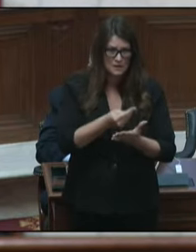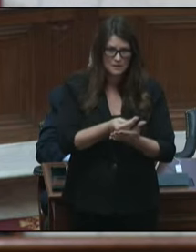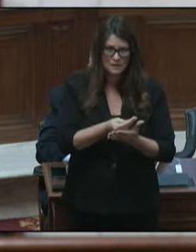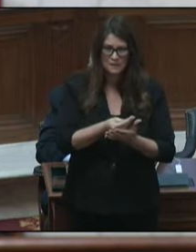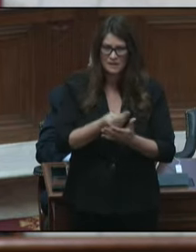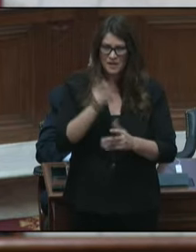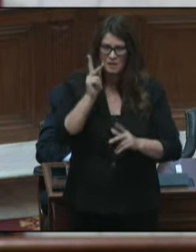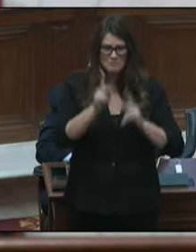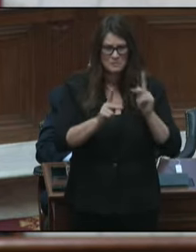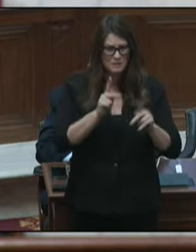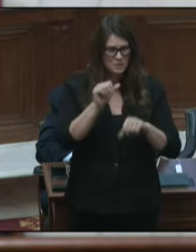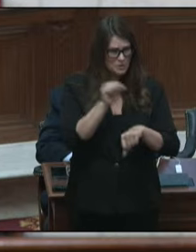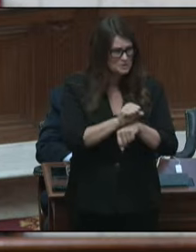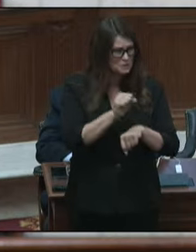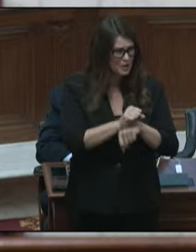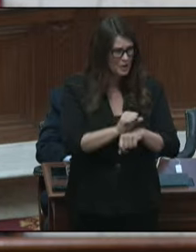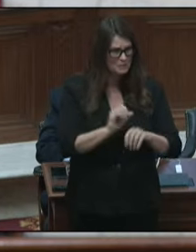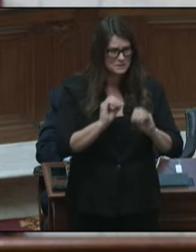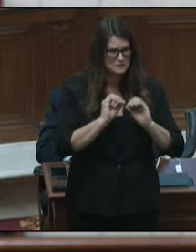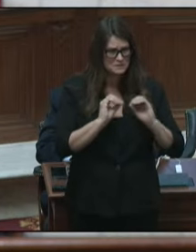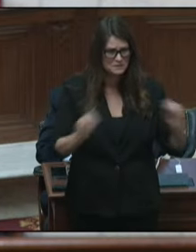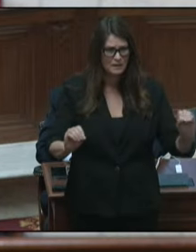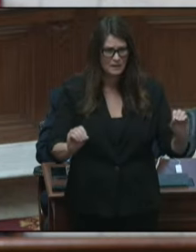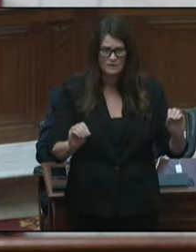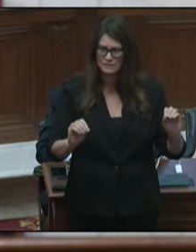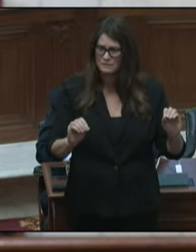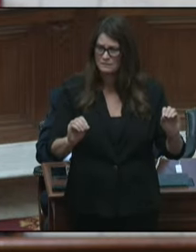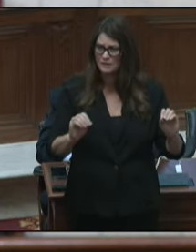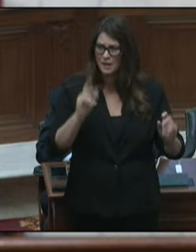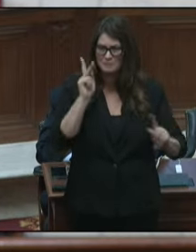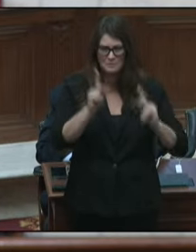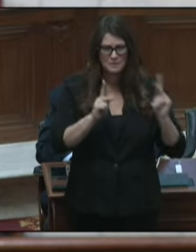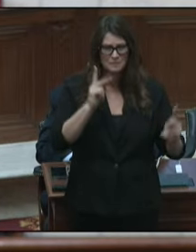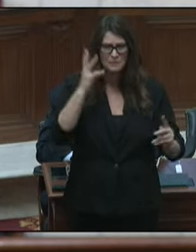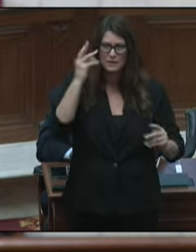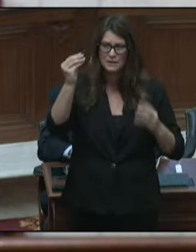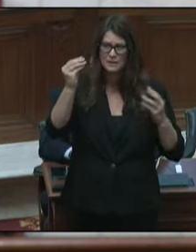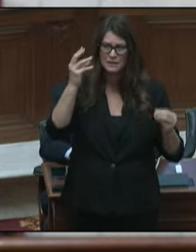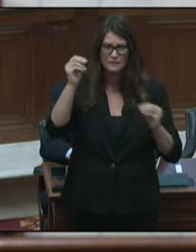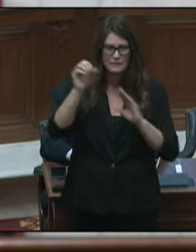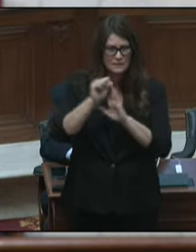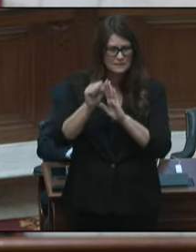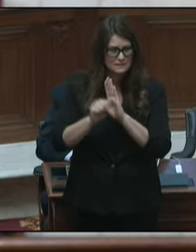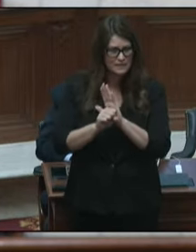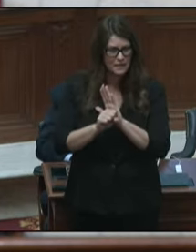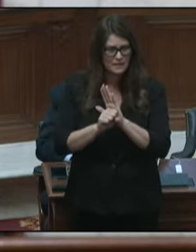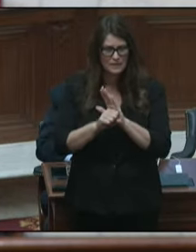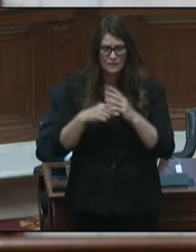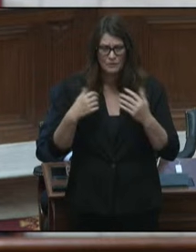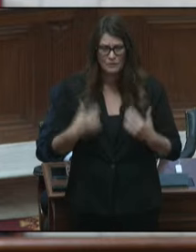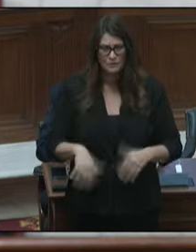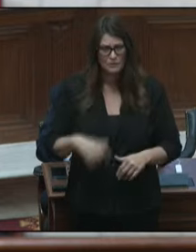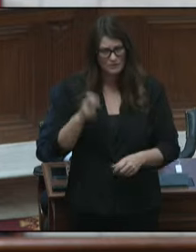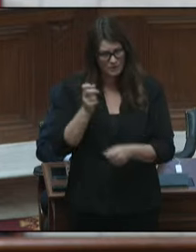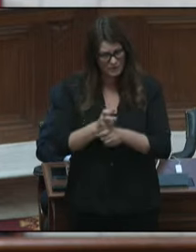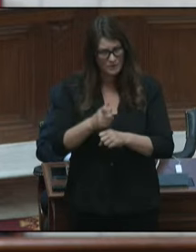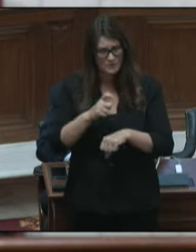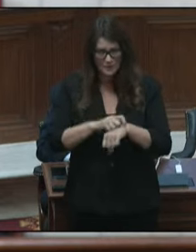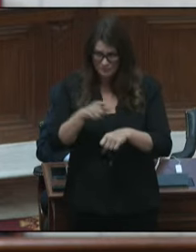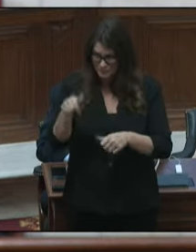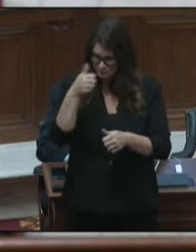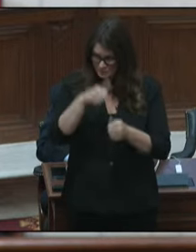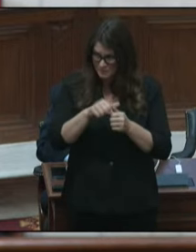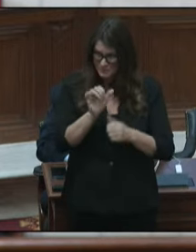were leaving, and our spirit was broken. Do you remember those days? Do you remember what that was